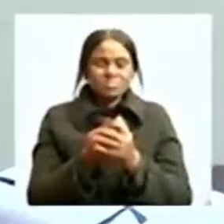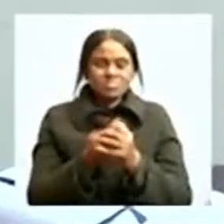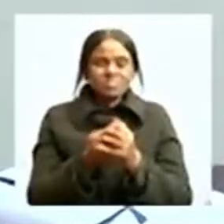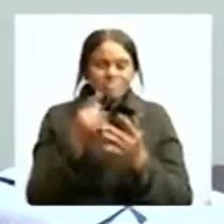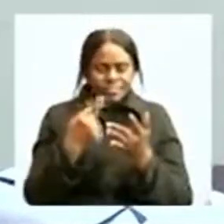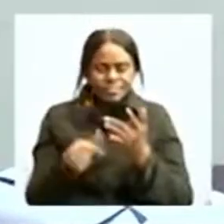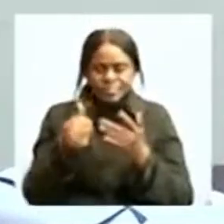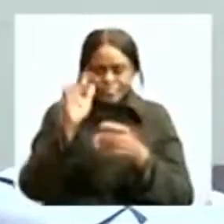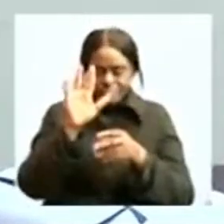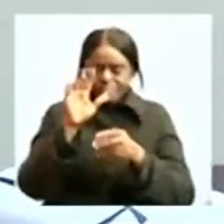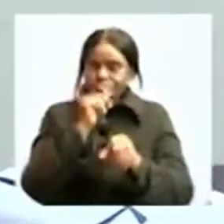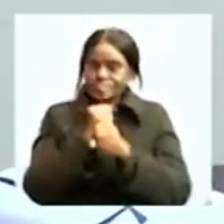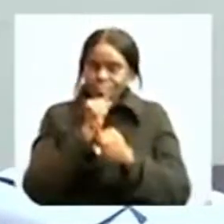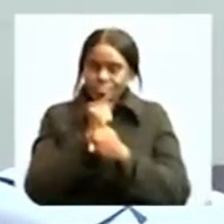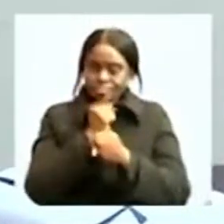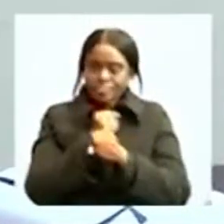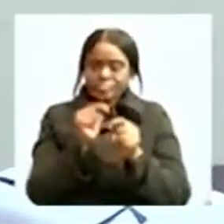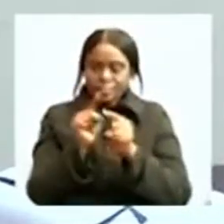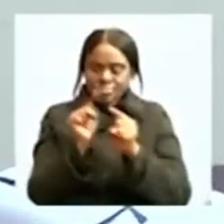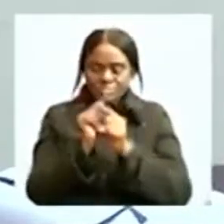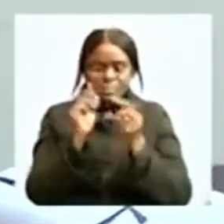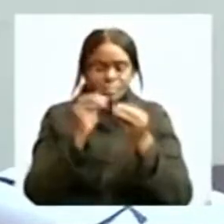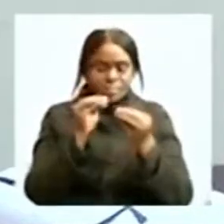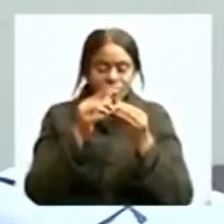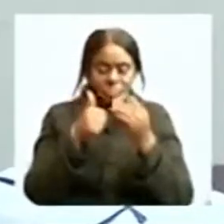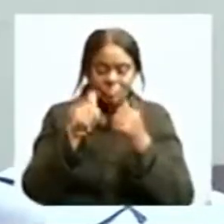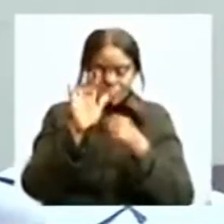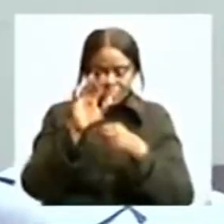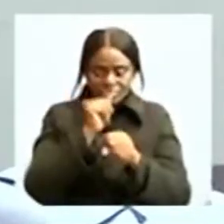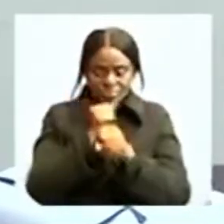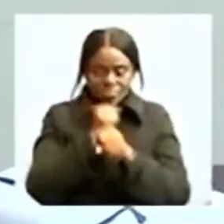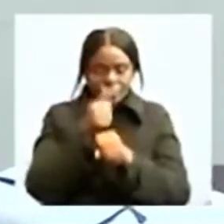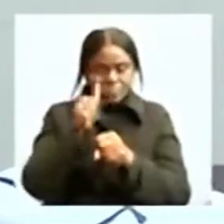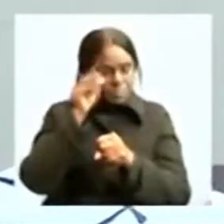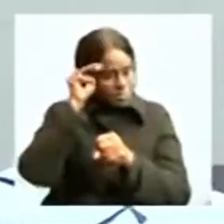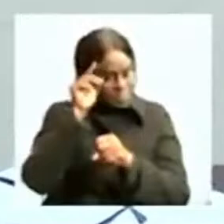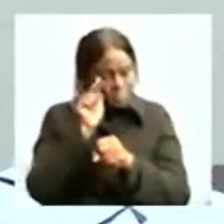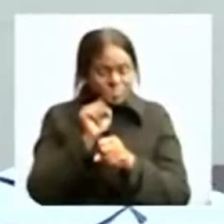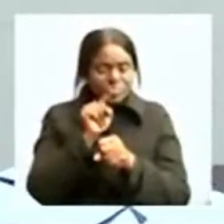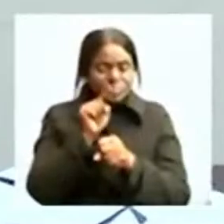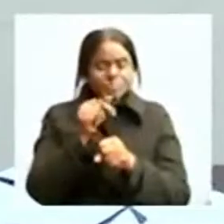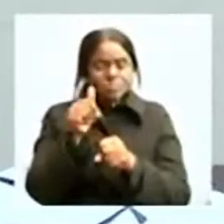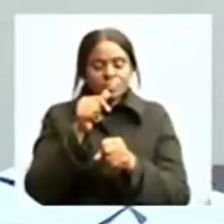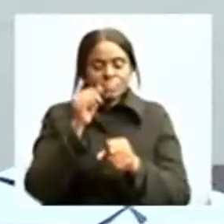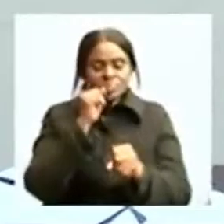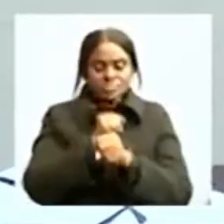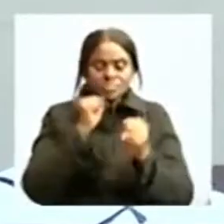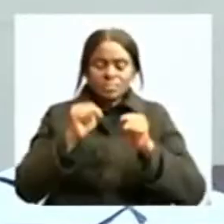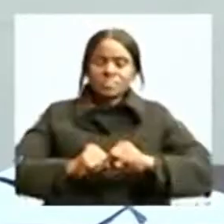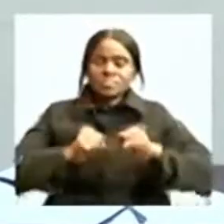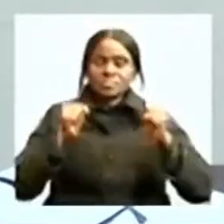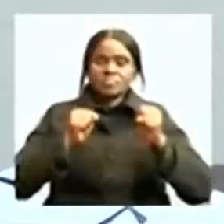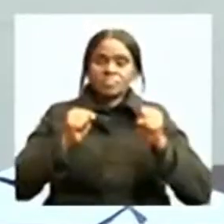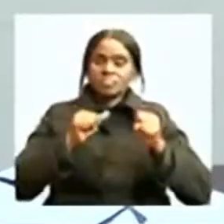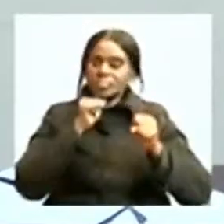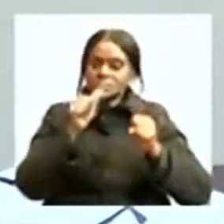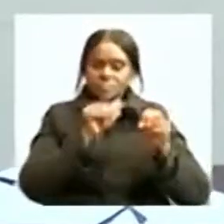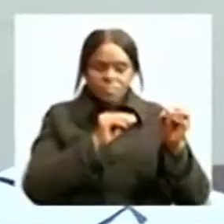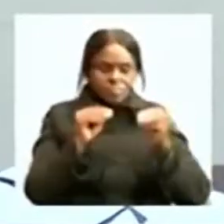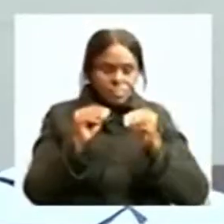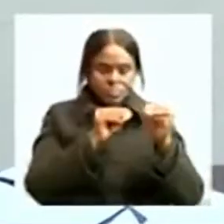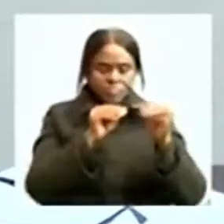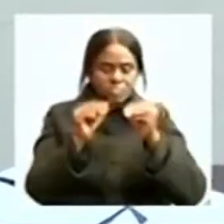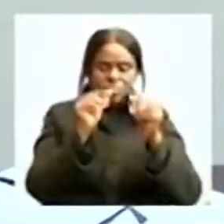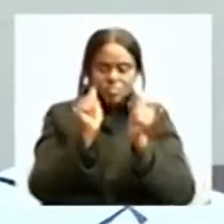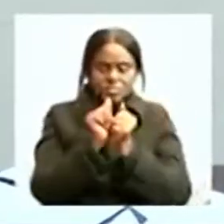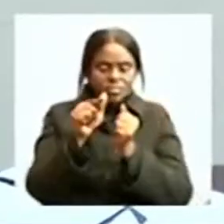what you are doing, a lot that what you are doing as a ministry, the employer is not moving